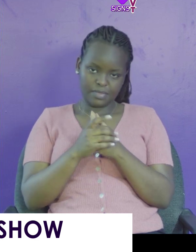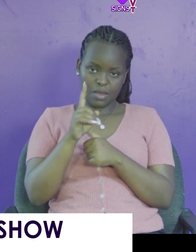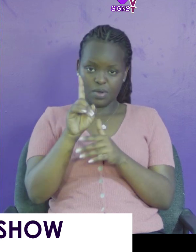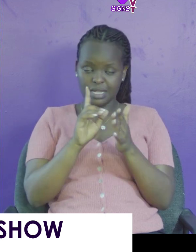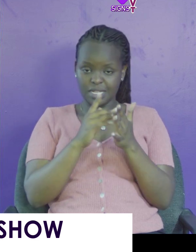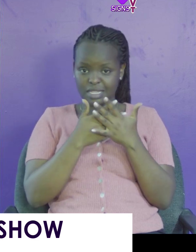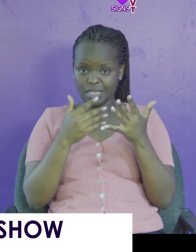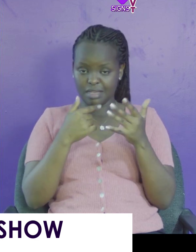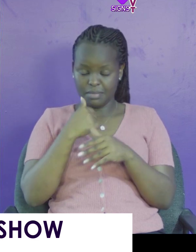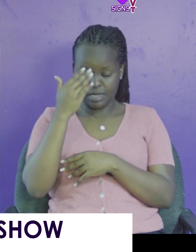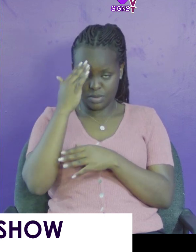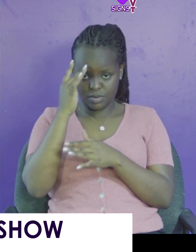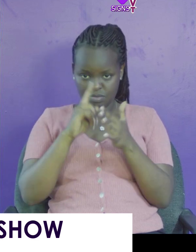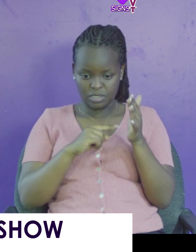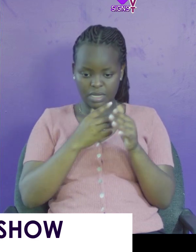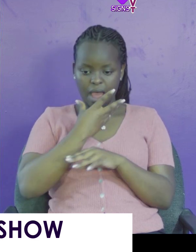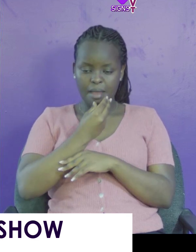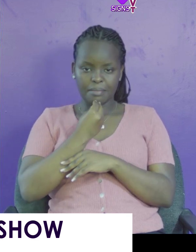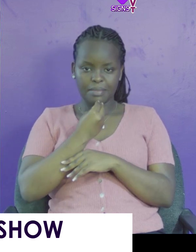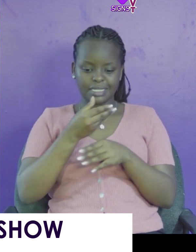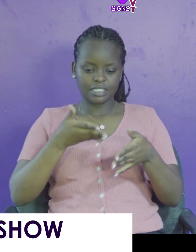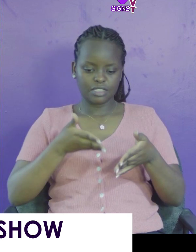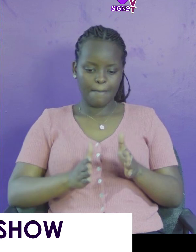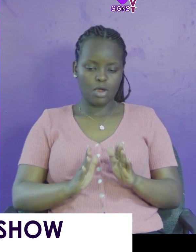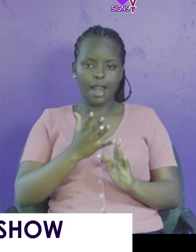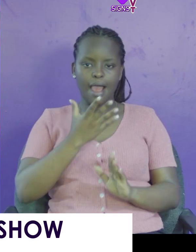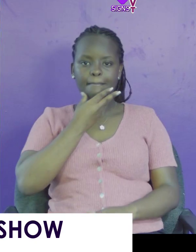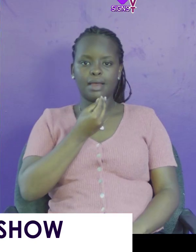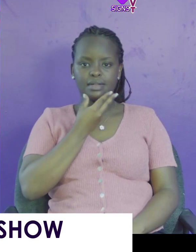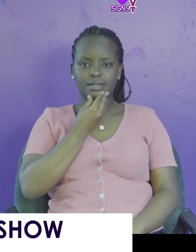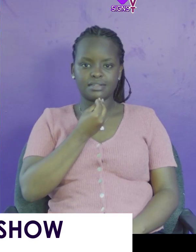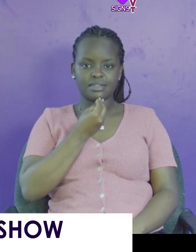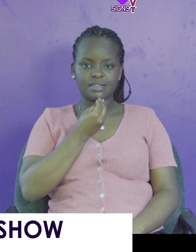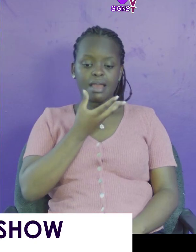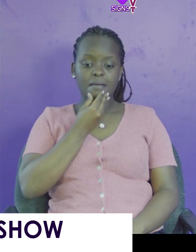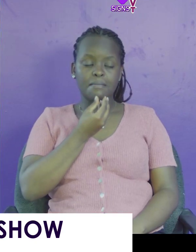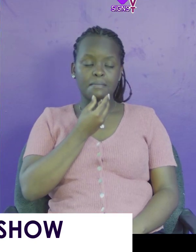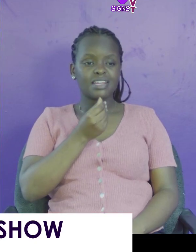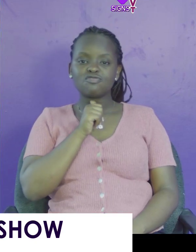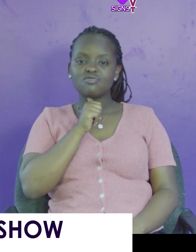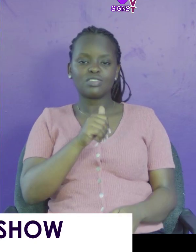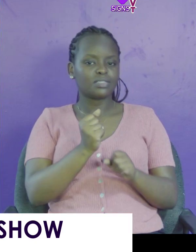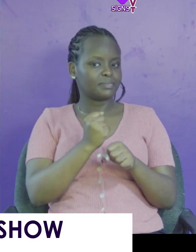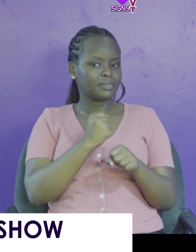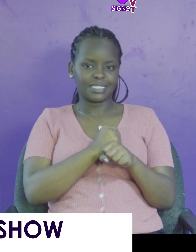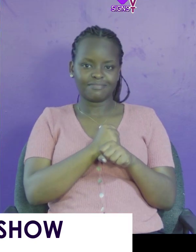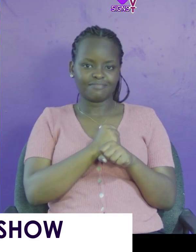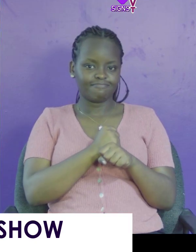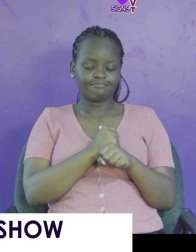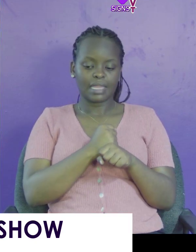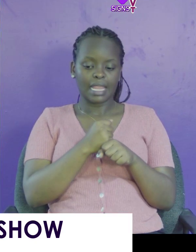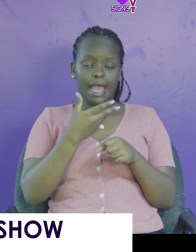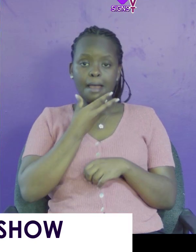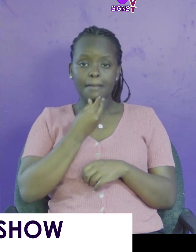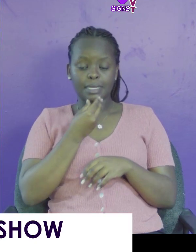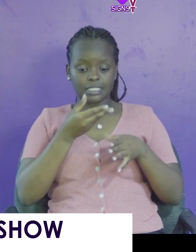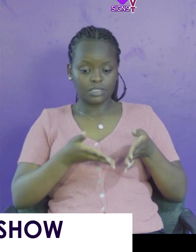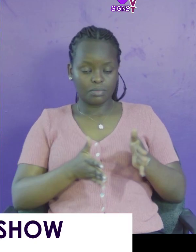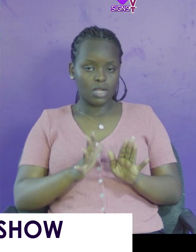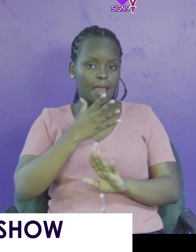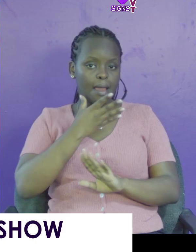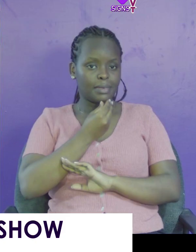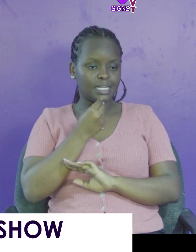it is that a man is born a man. A man is not made. A man is born a man.